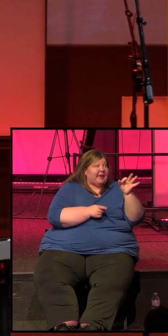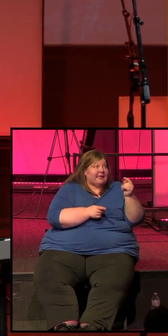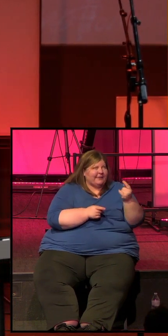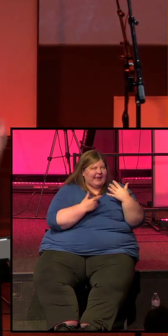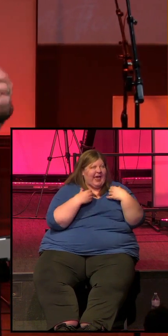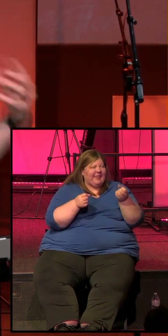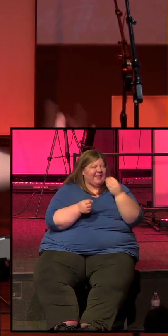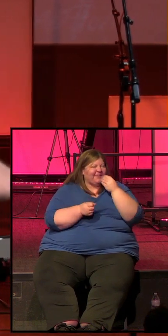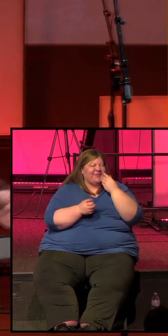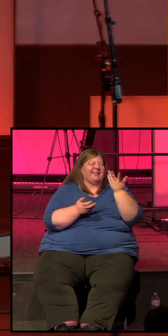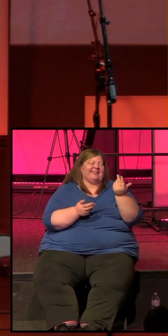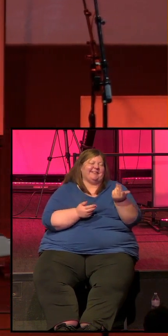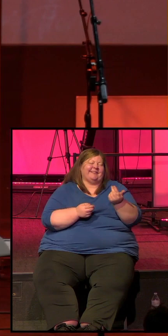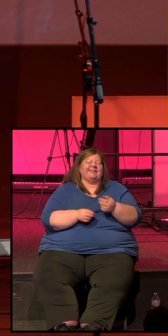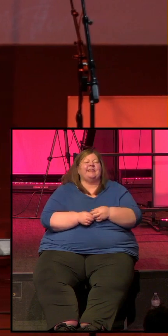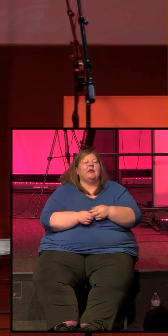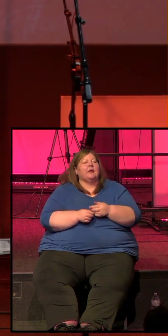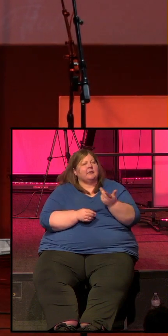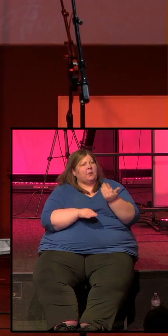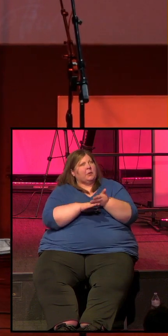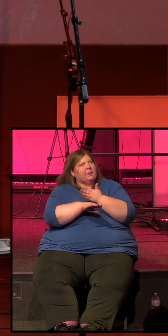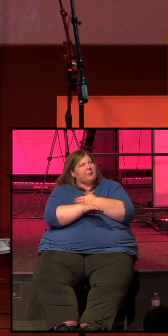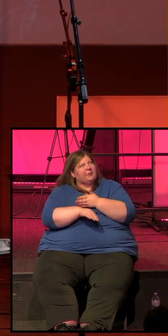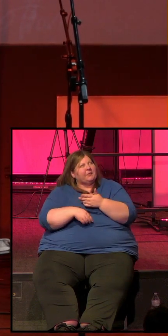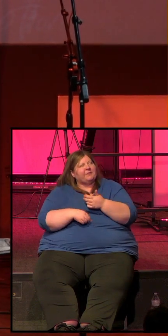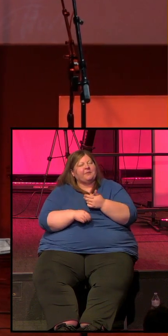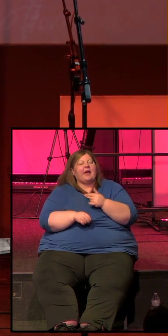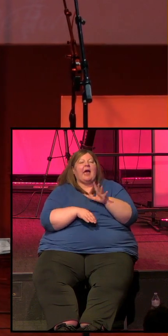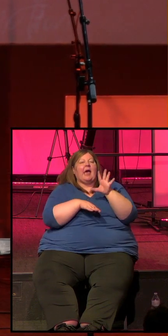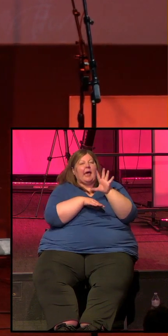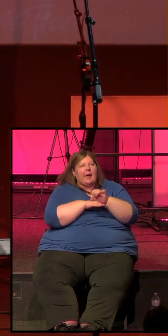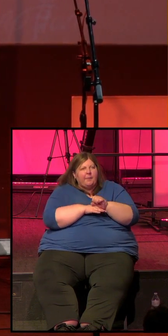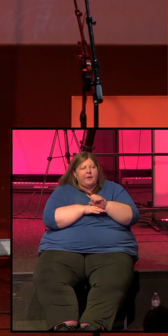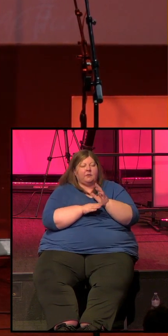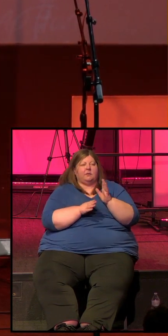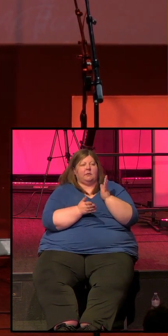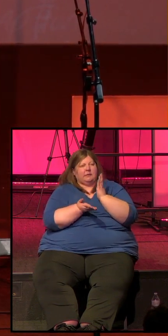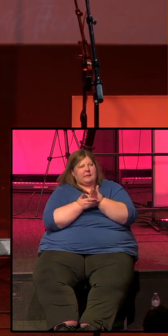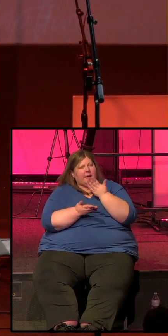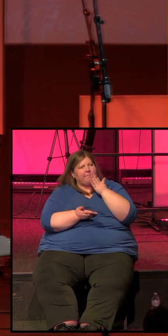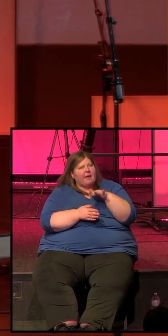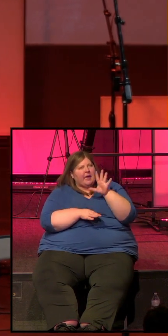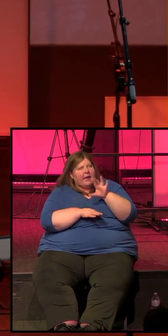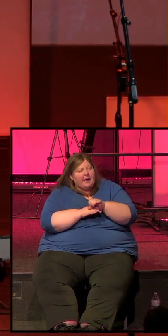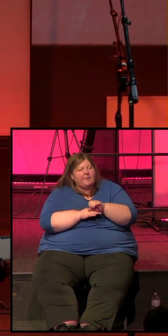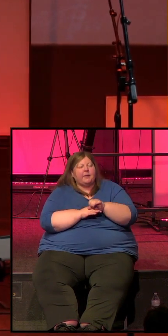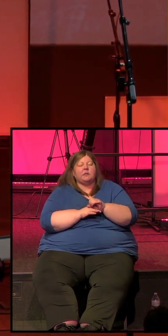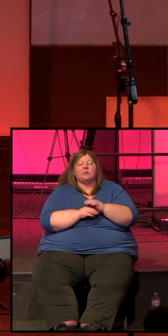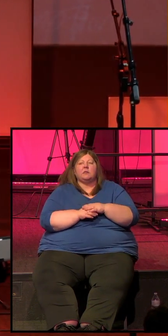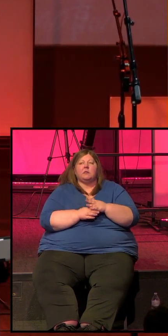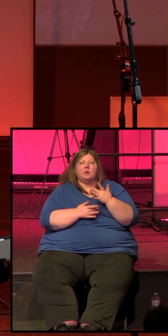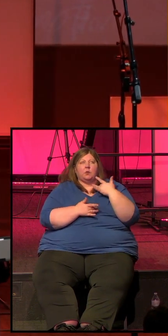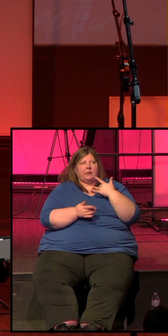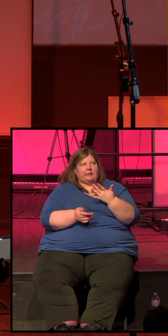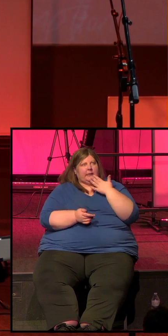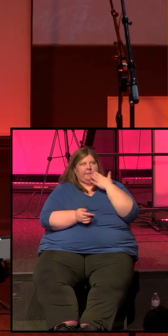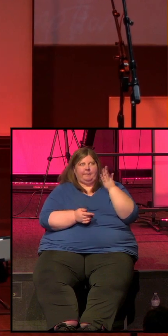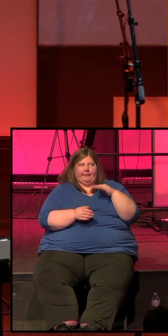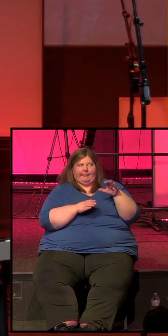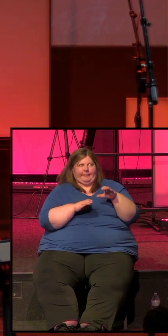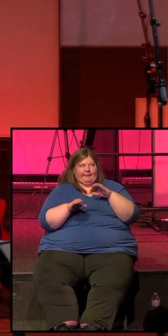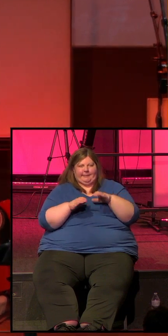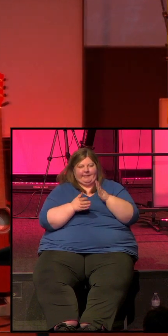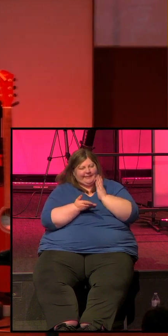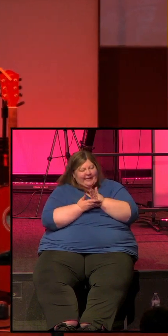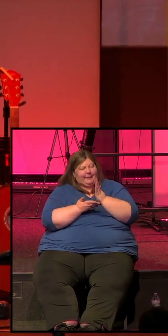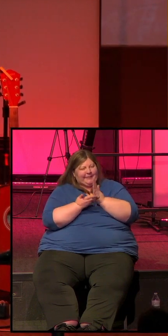healthy food section because they're trying to make themselves better. Habits, right? It's trying to stop bad habits, things that we naturally do. We have a natural inclination. We try to